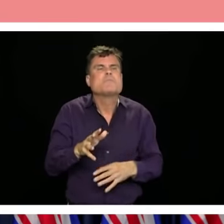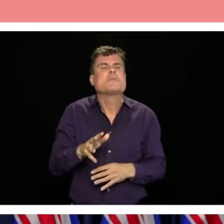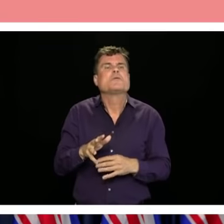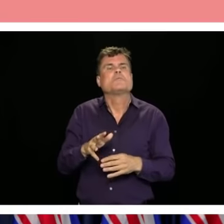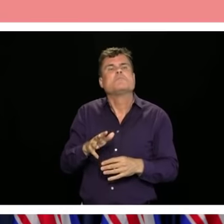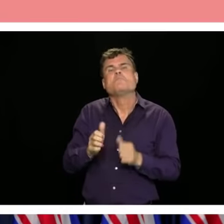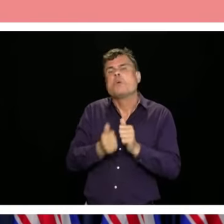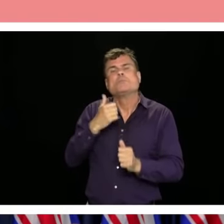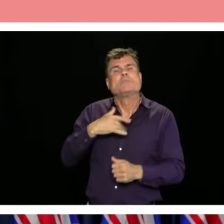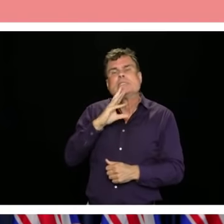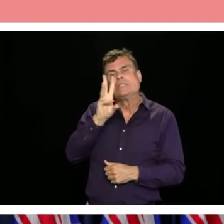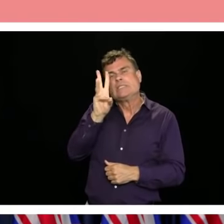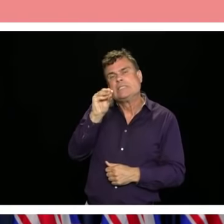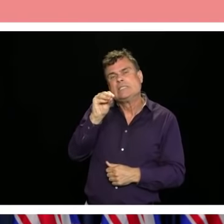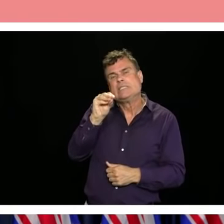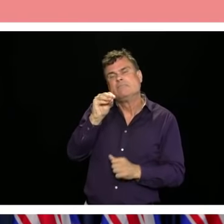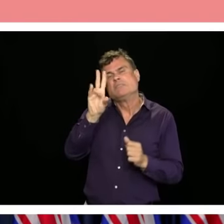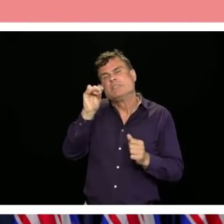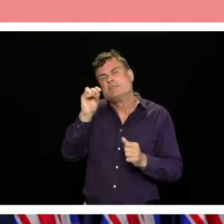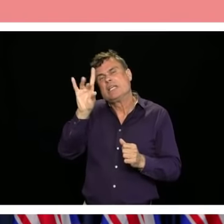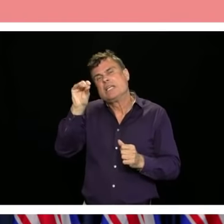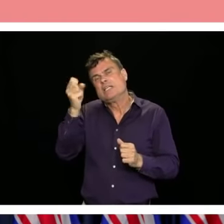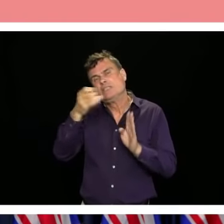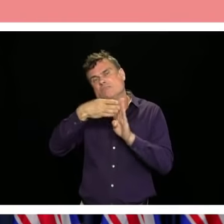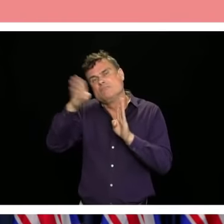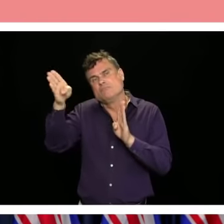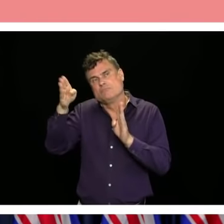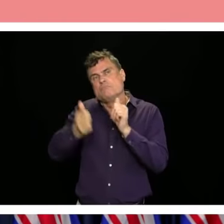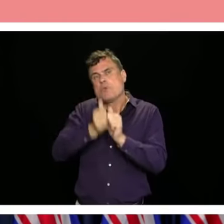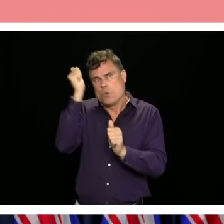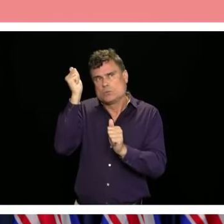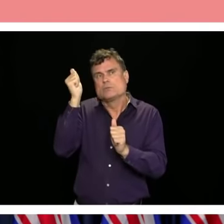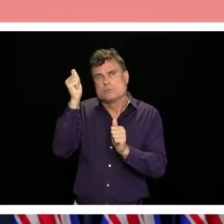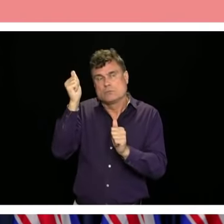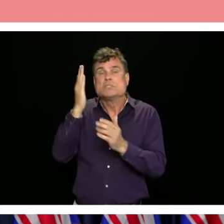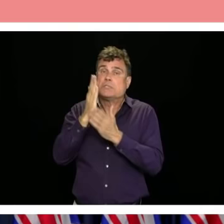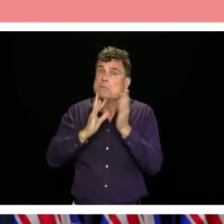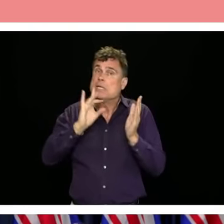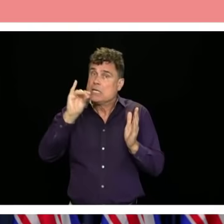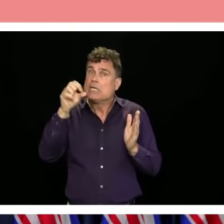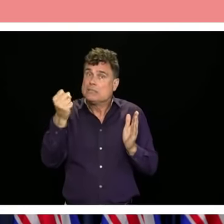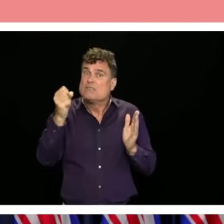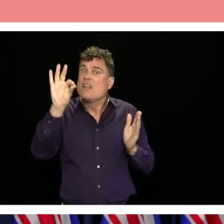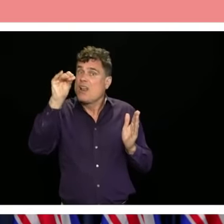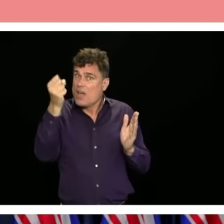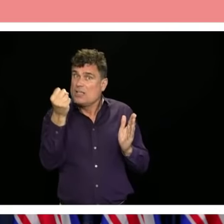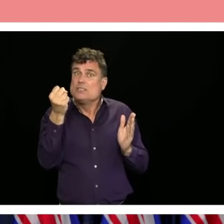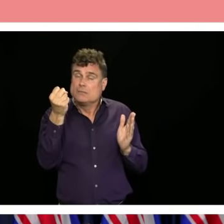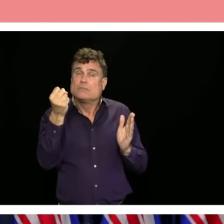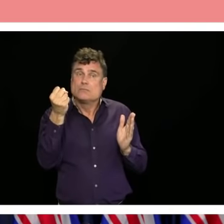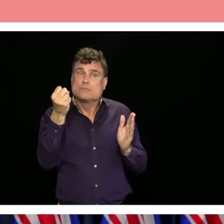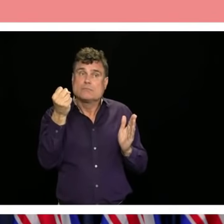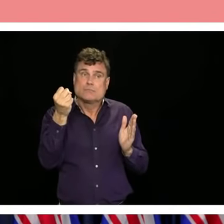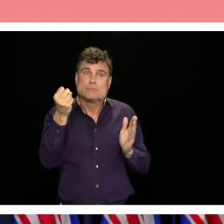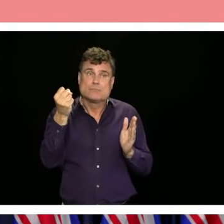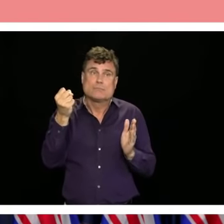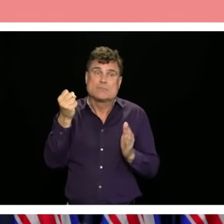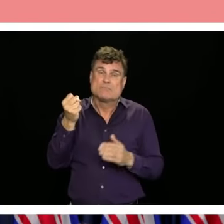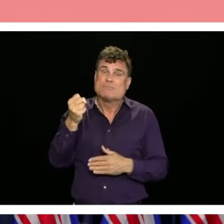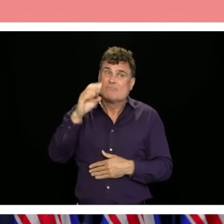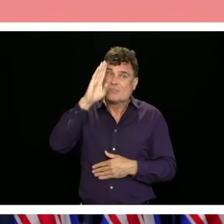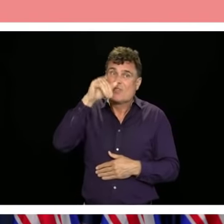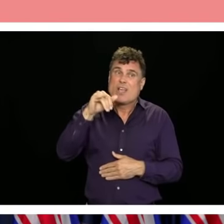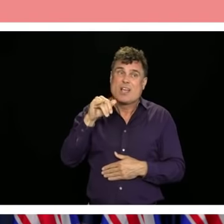and 70s, with a number of people in their 80s and 90s as well, including some that we know their stories that were